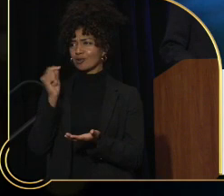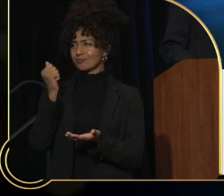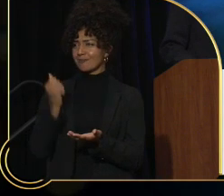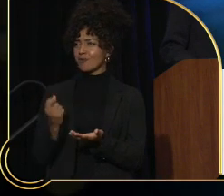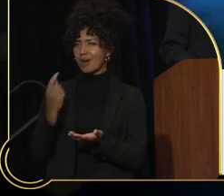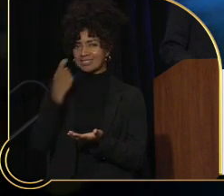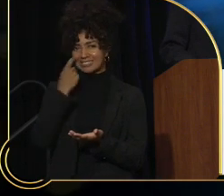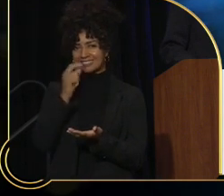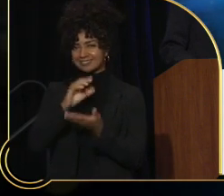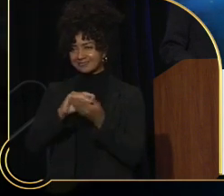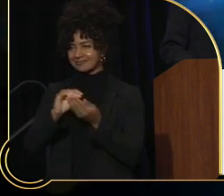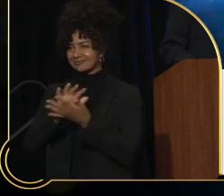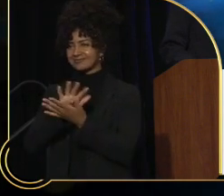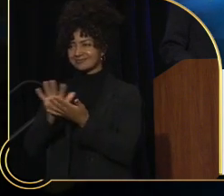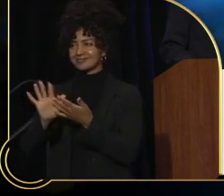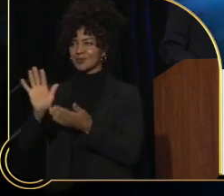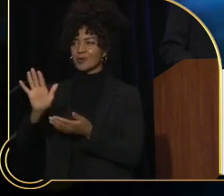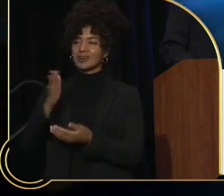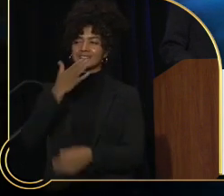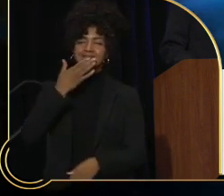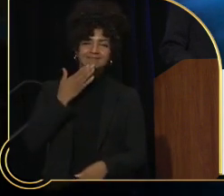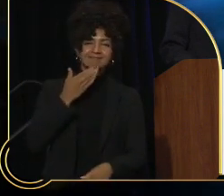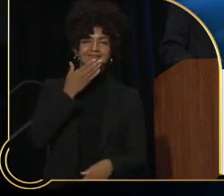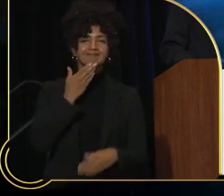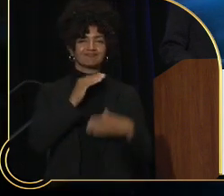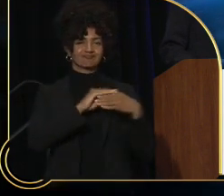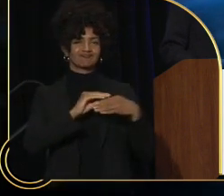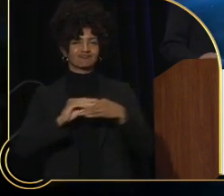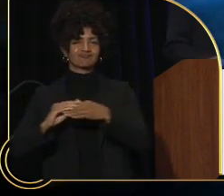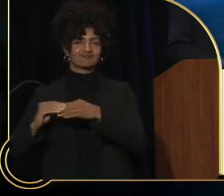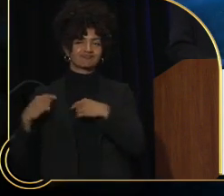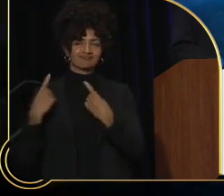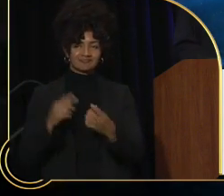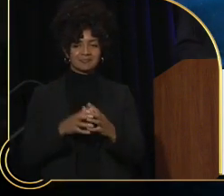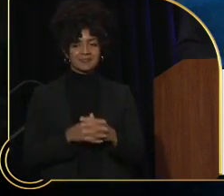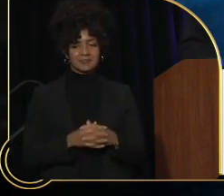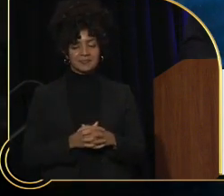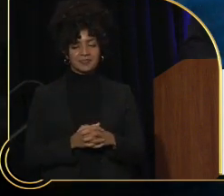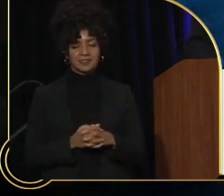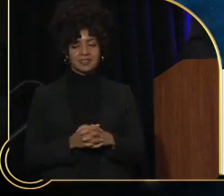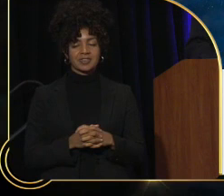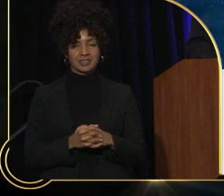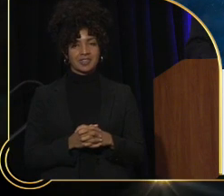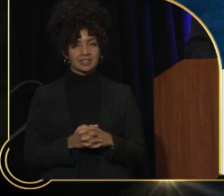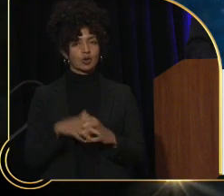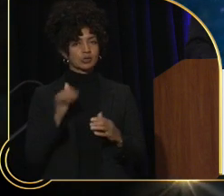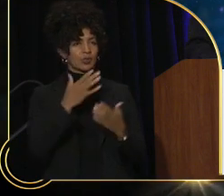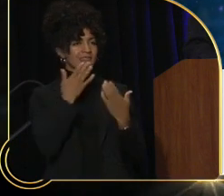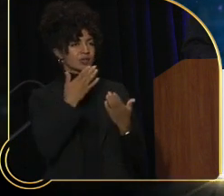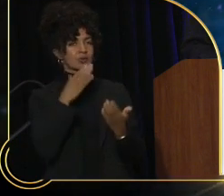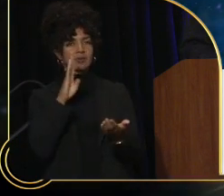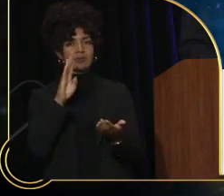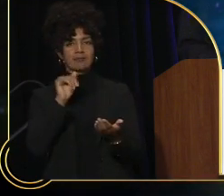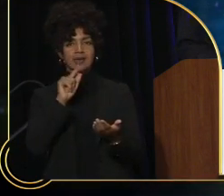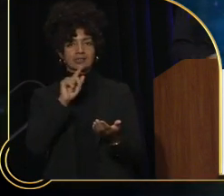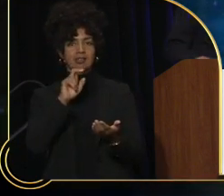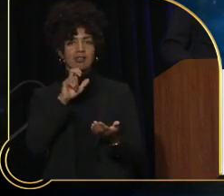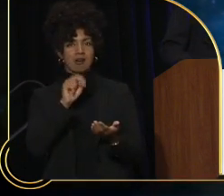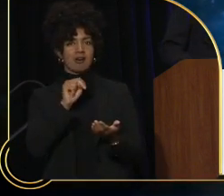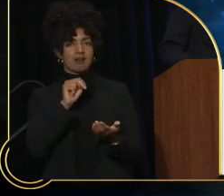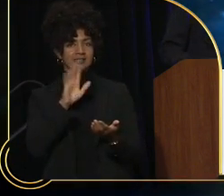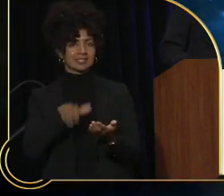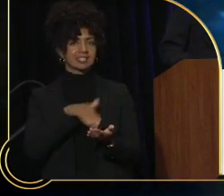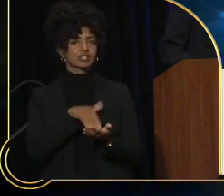very kind remarks. And also thank you to the Bazelon Center. It